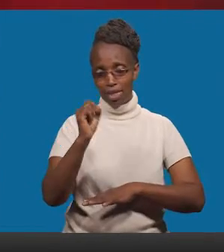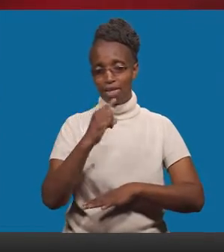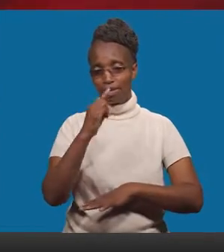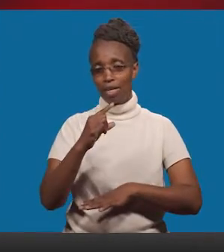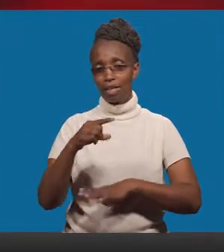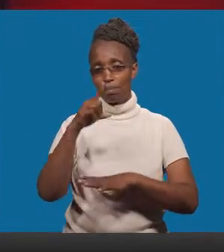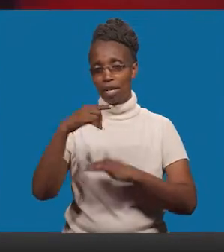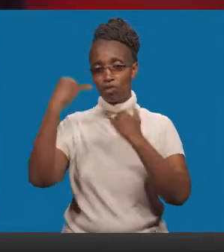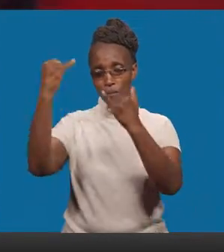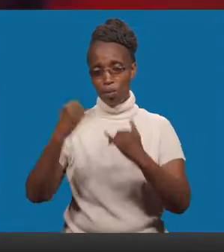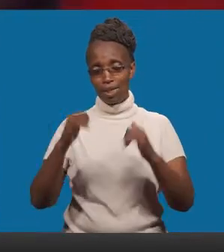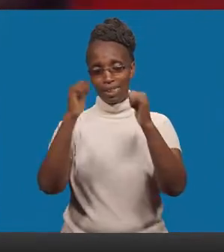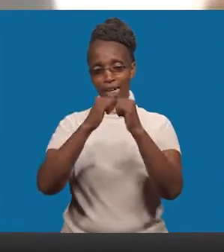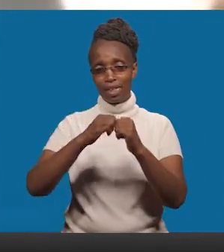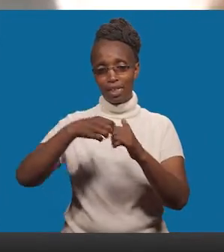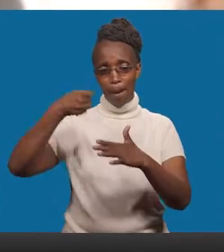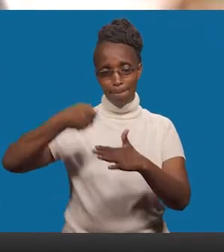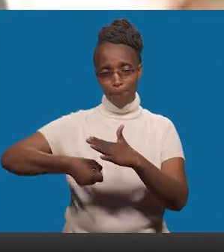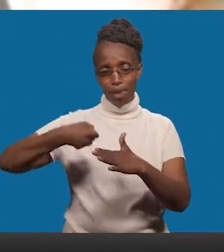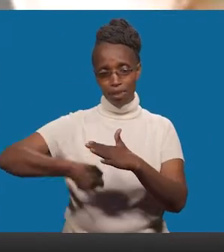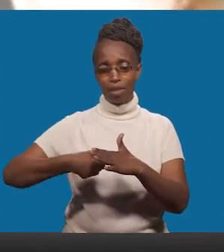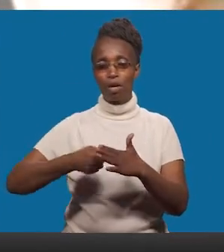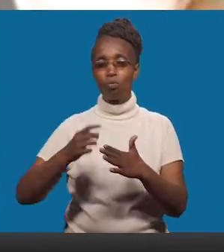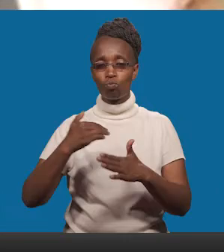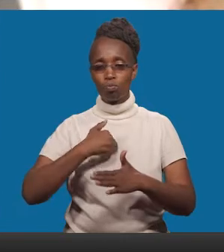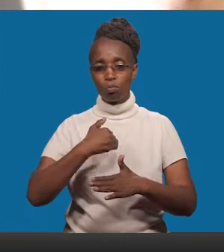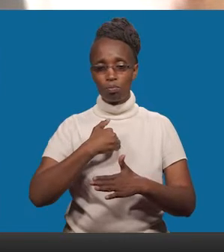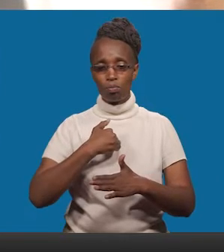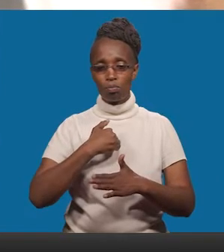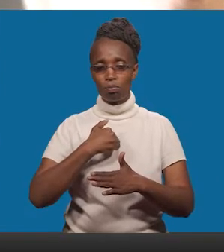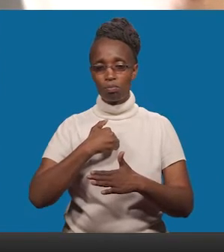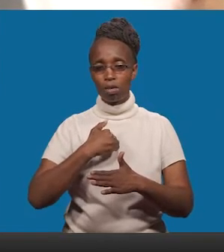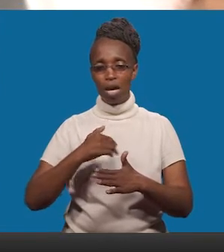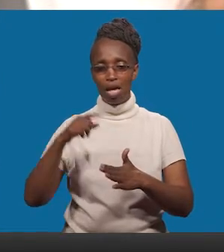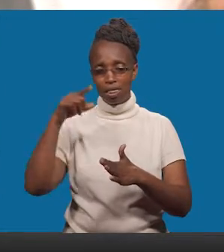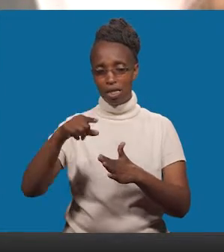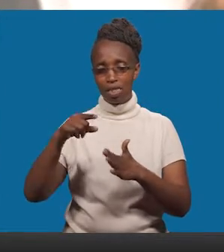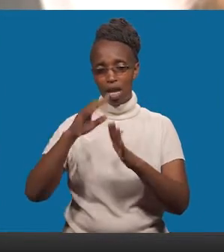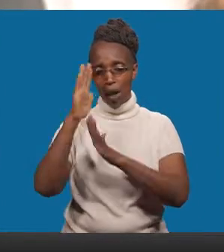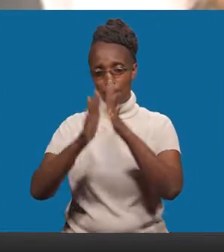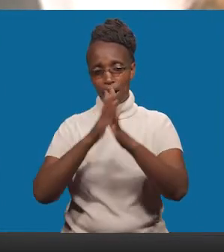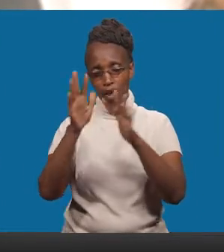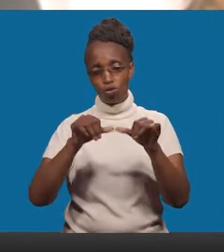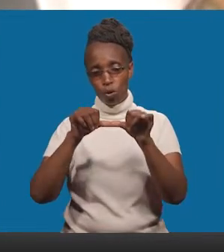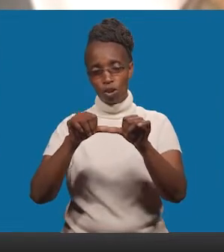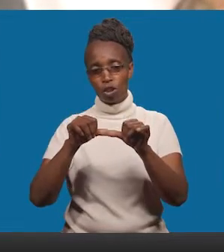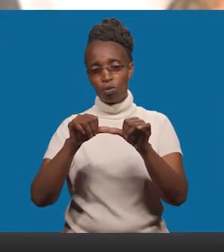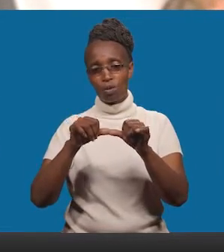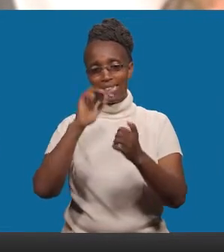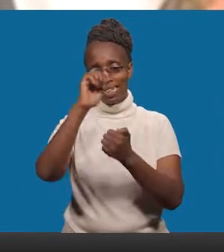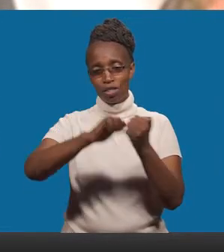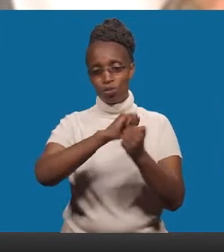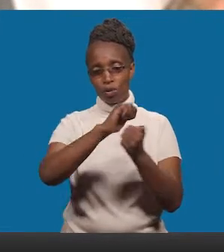uagizaji wa gunia milioni 10 za mahindi. There is a deliberate move to continue killing the maize farming in this